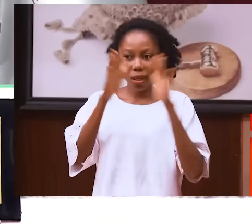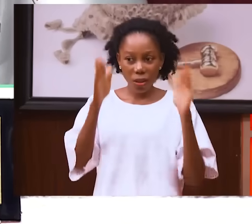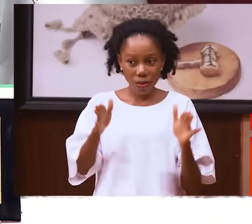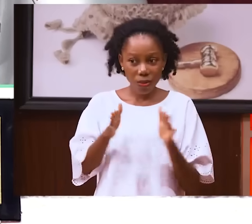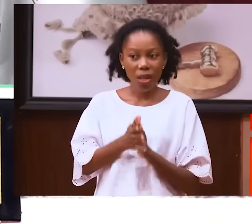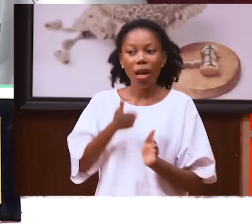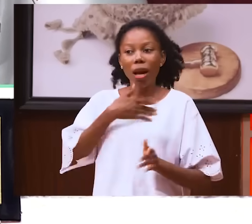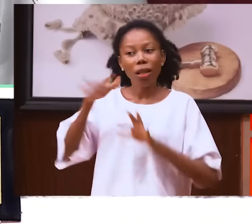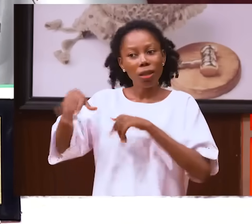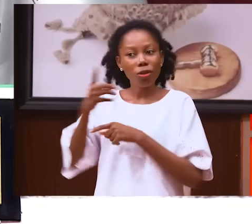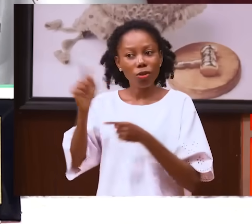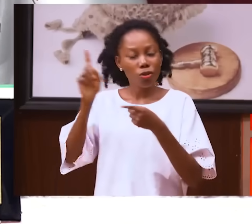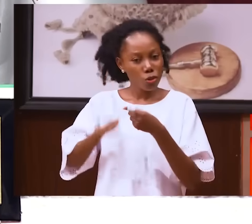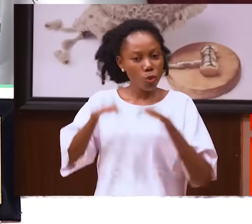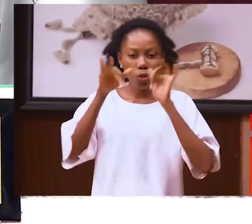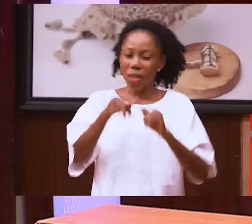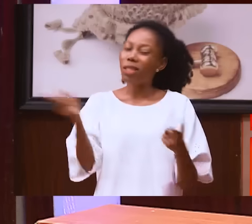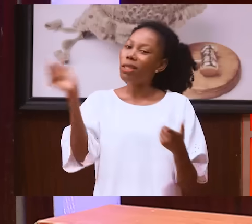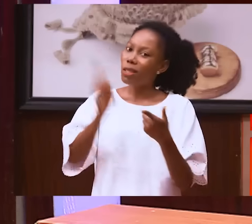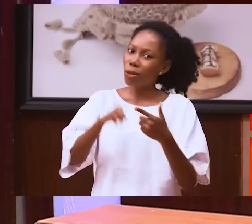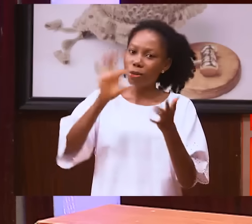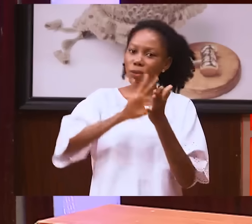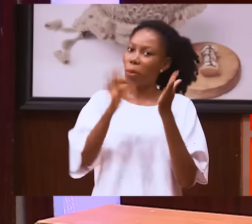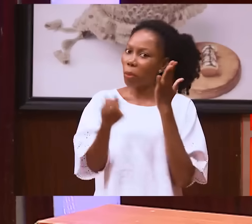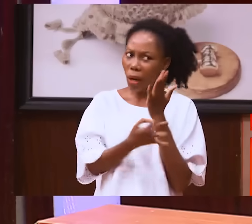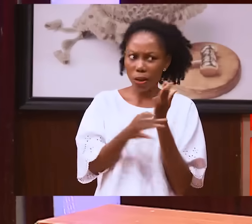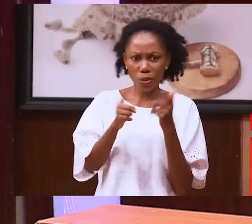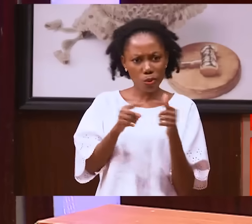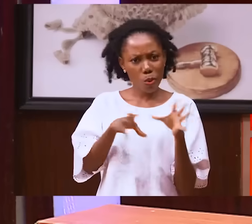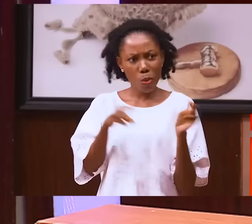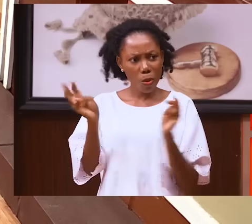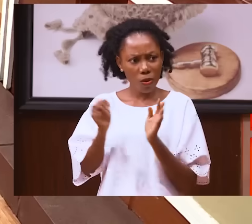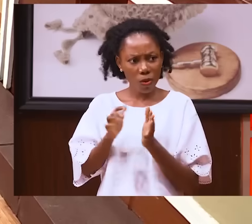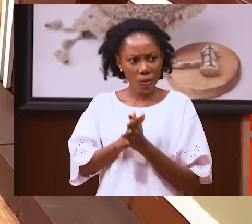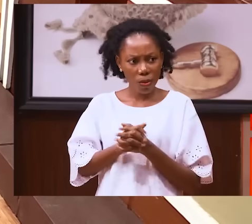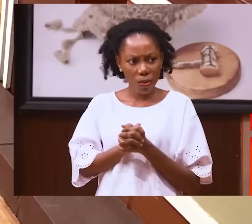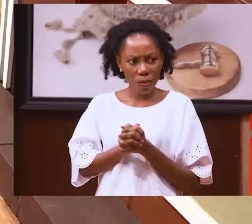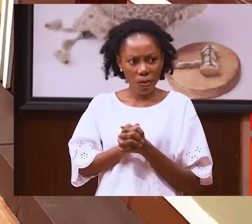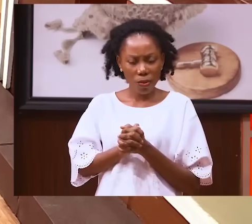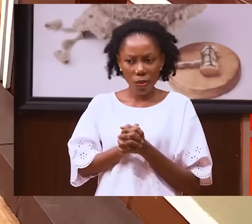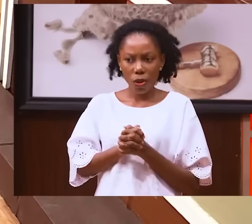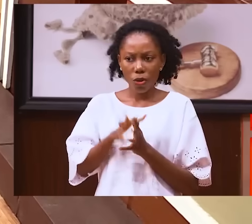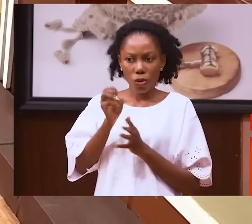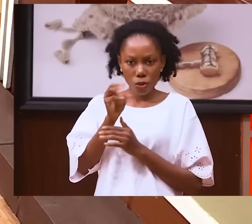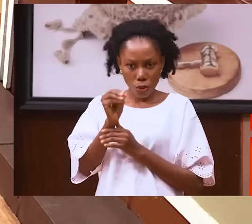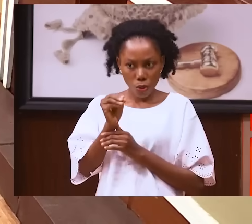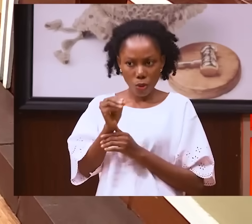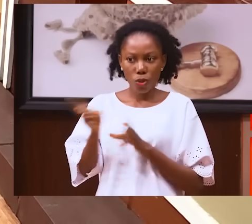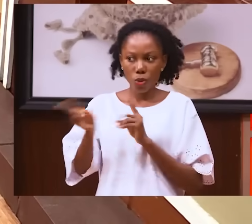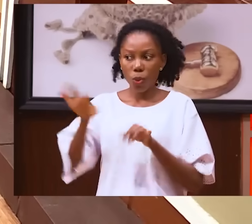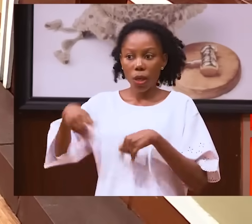And still give him till end of February to vacate. So did he give him a timeline for payment of the